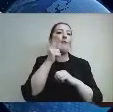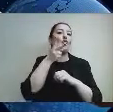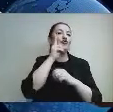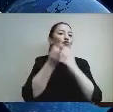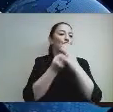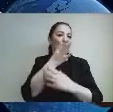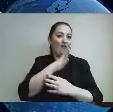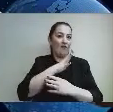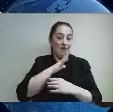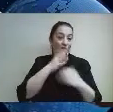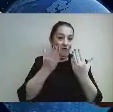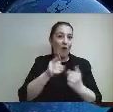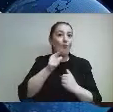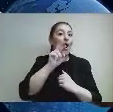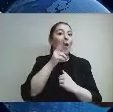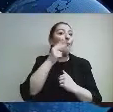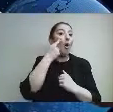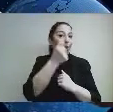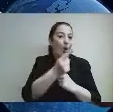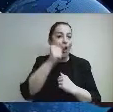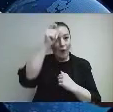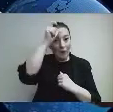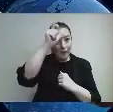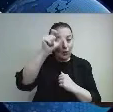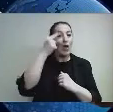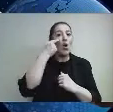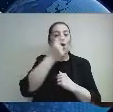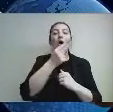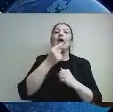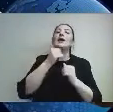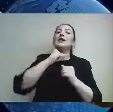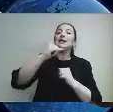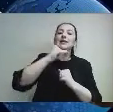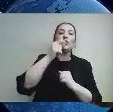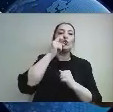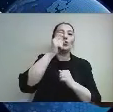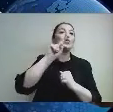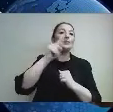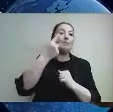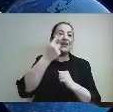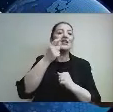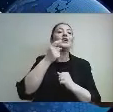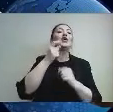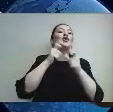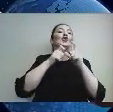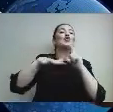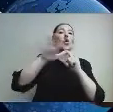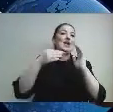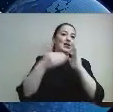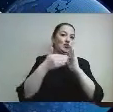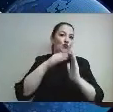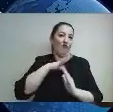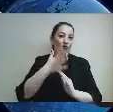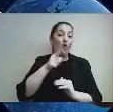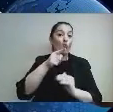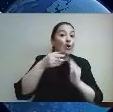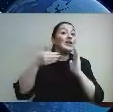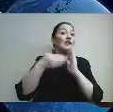9,000 social entrepreneurs in Turkey. About 55% of them are women and